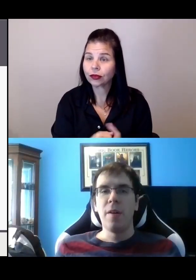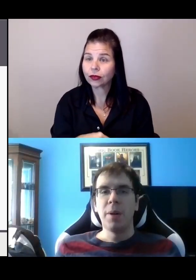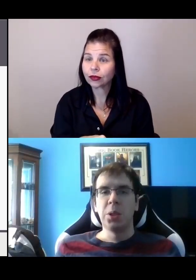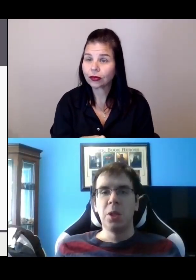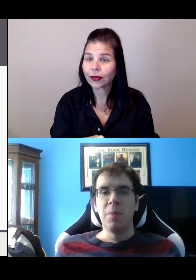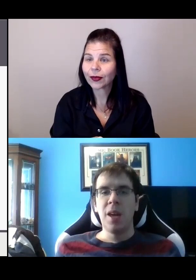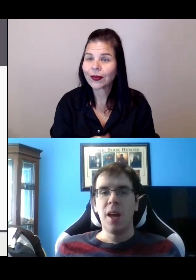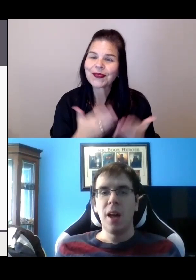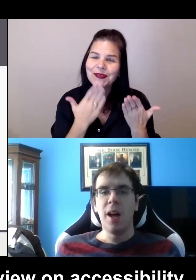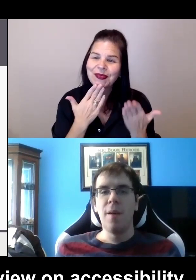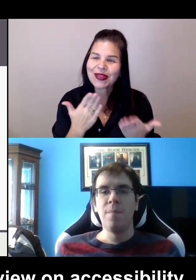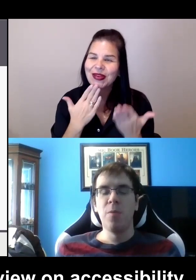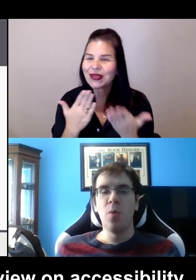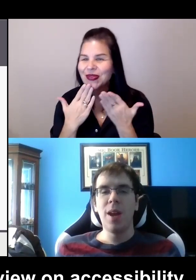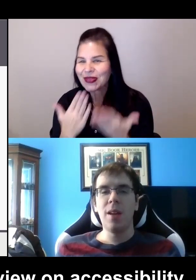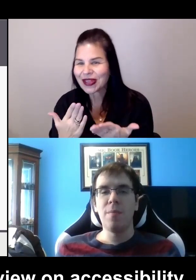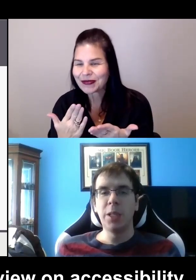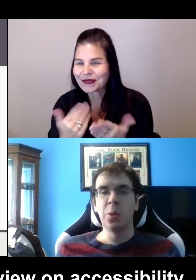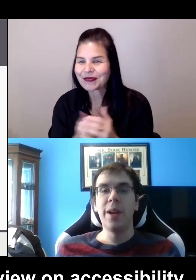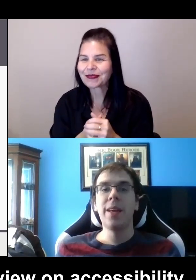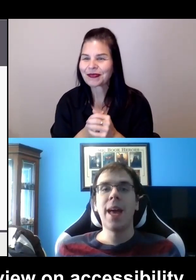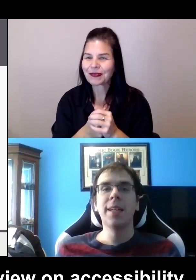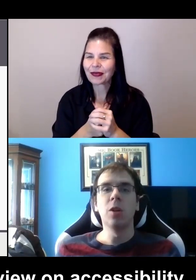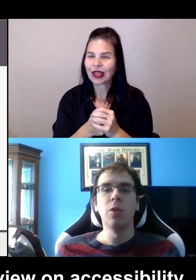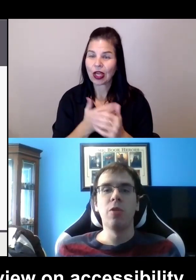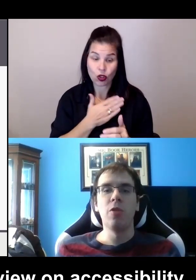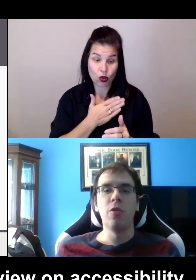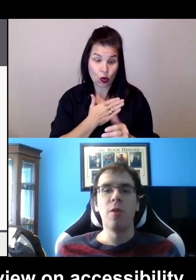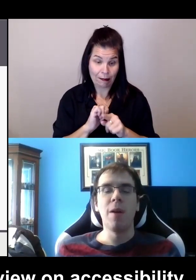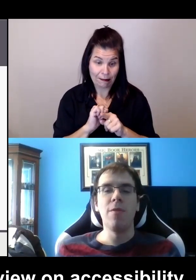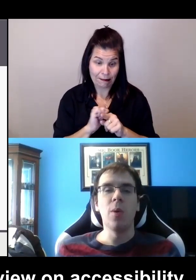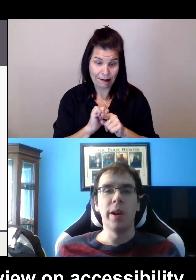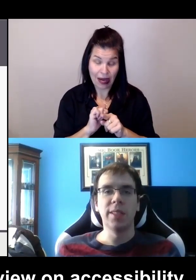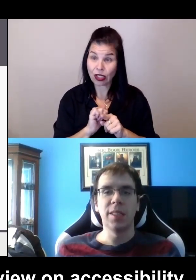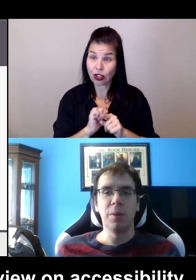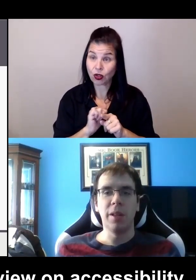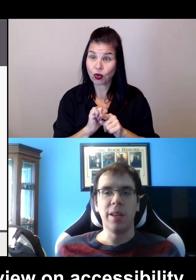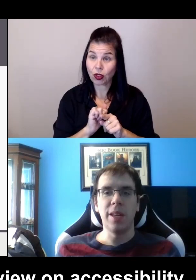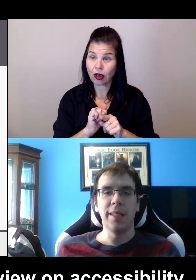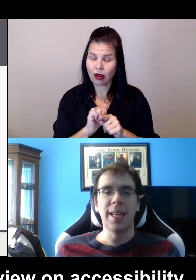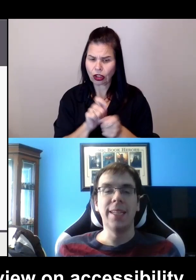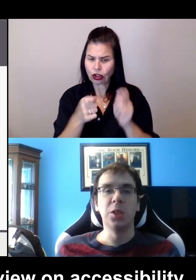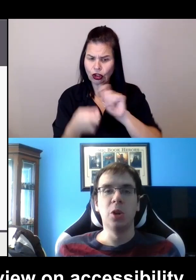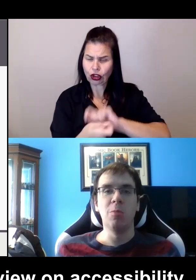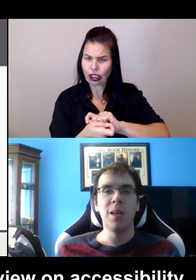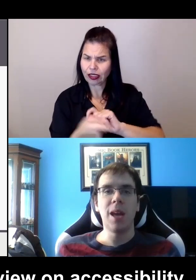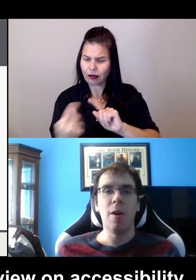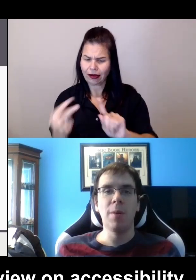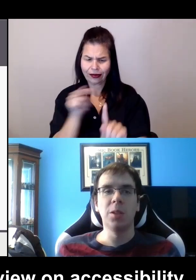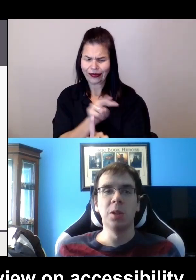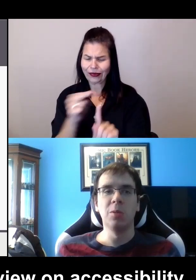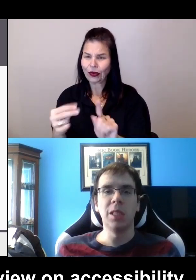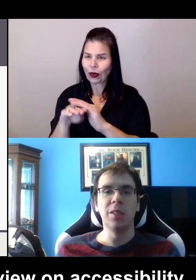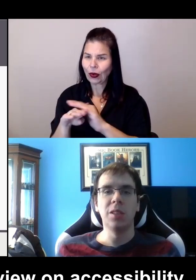Thank you very much, Jeremy. The way my training has altered my view on accessibility is that it's shown me